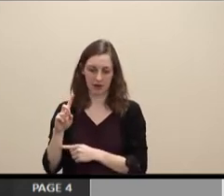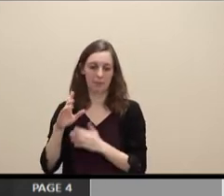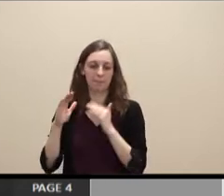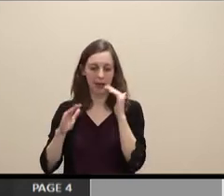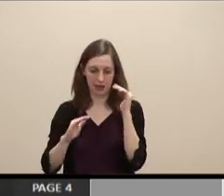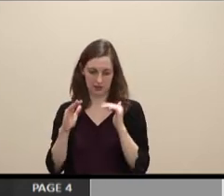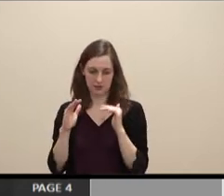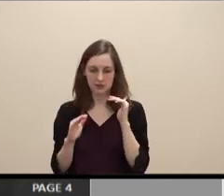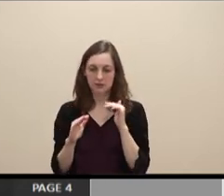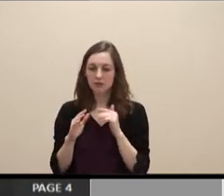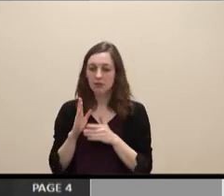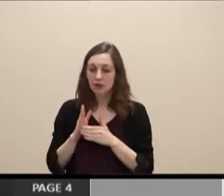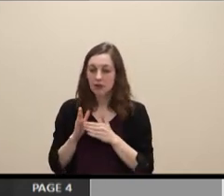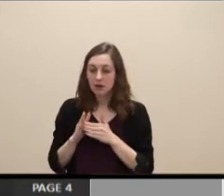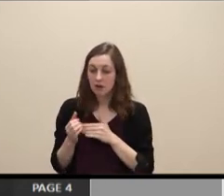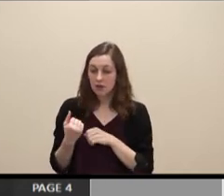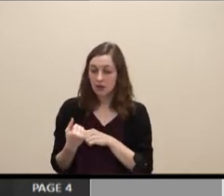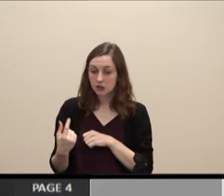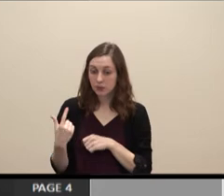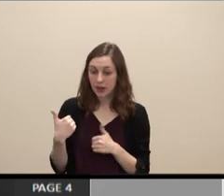a